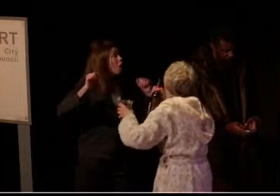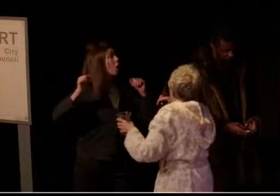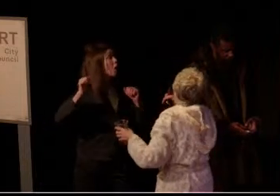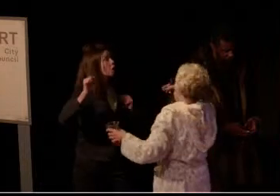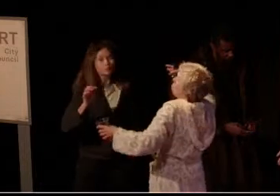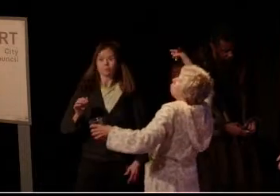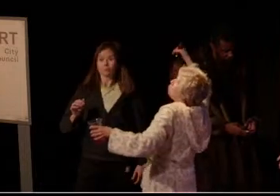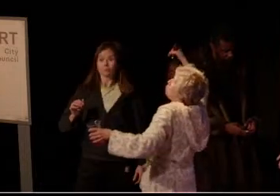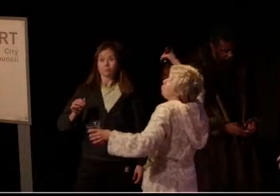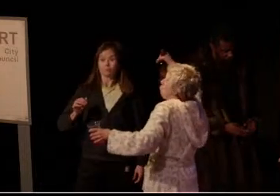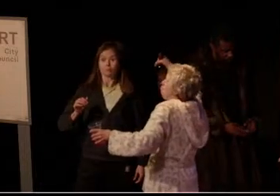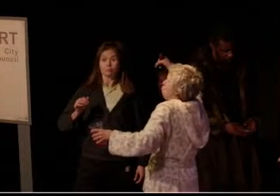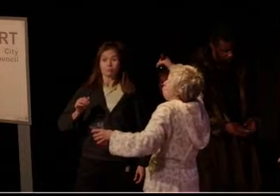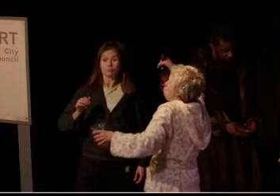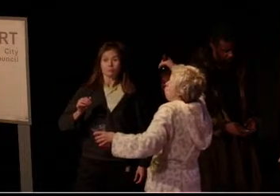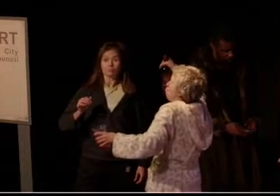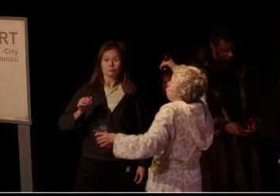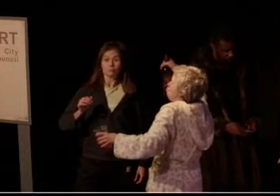Ah!